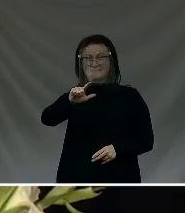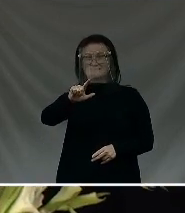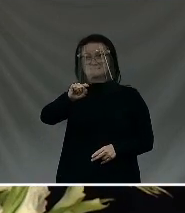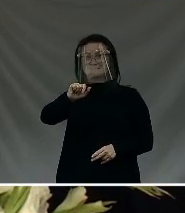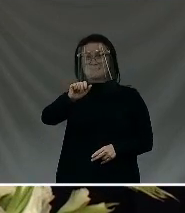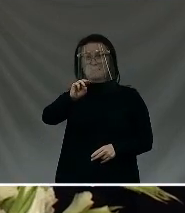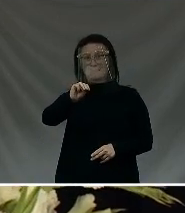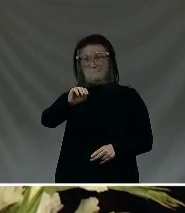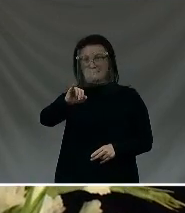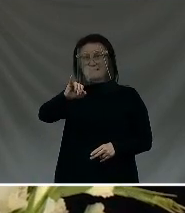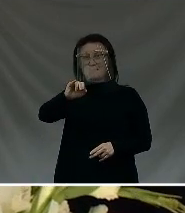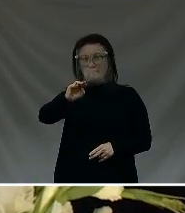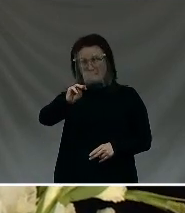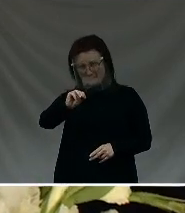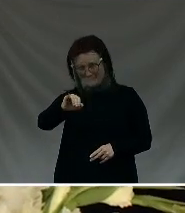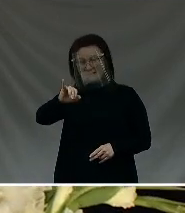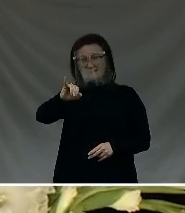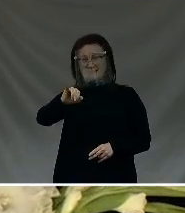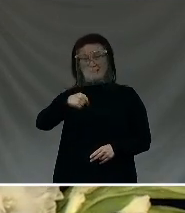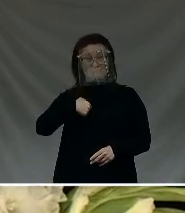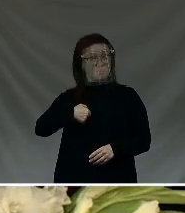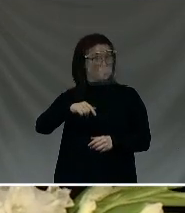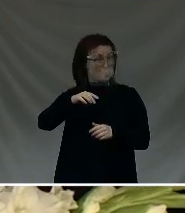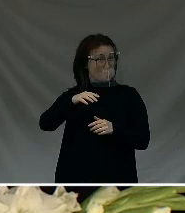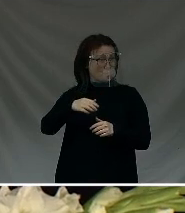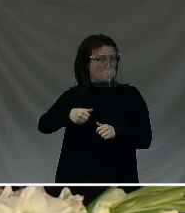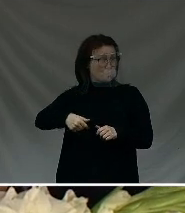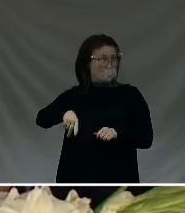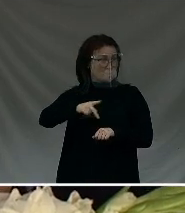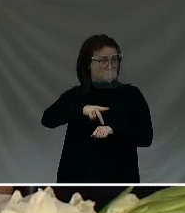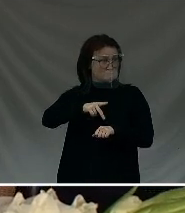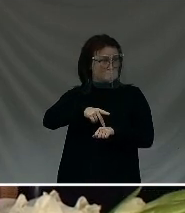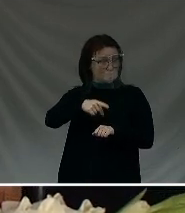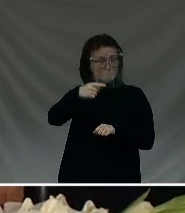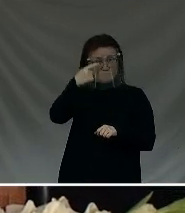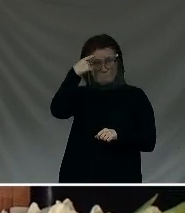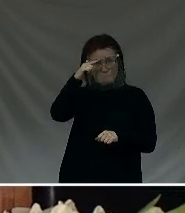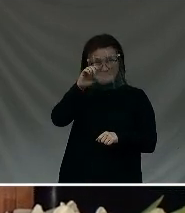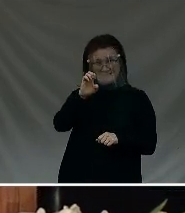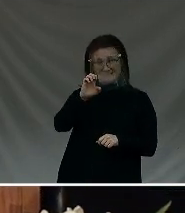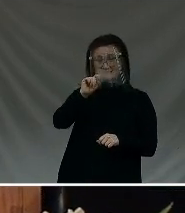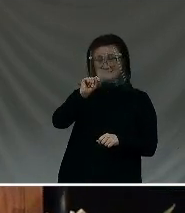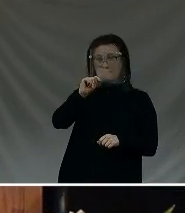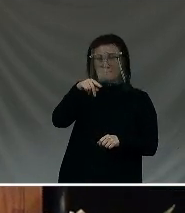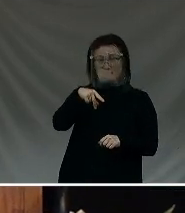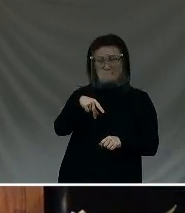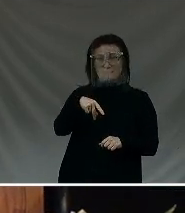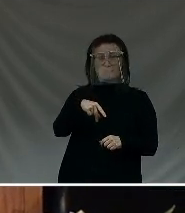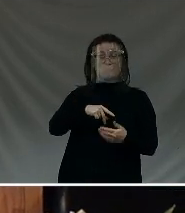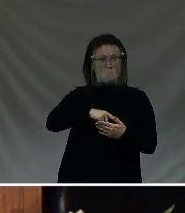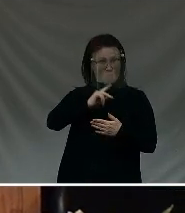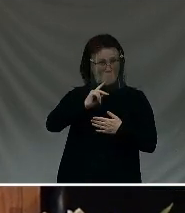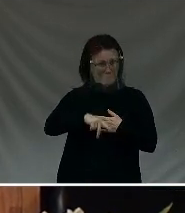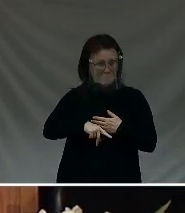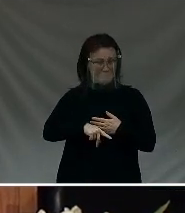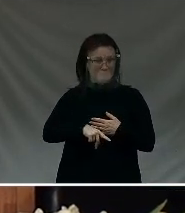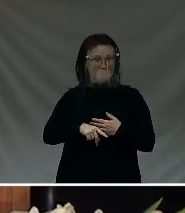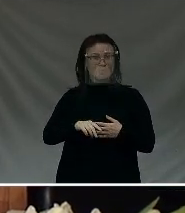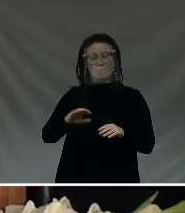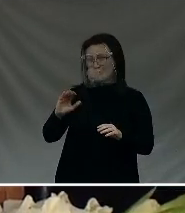principal of the Employment and Transition Program, I welcome you to the graduation ceremony for the class